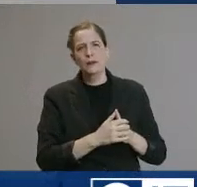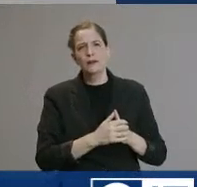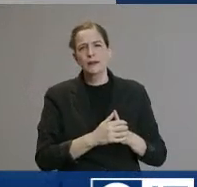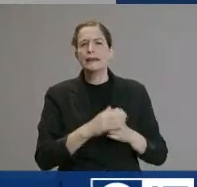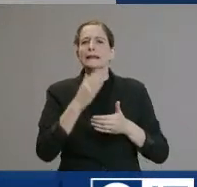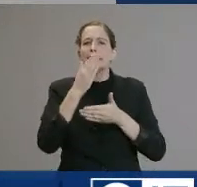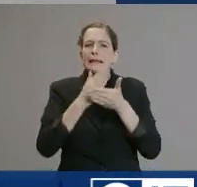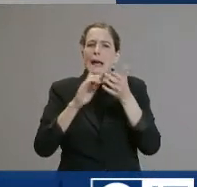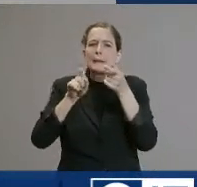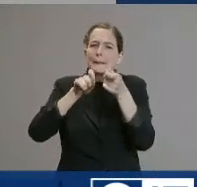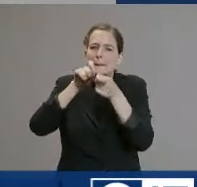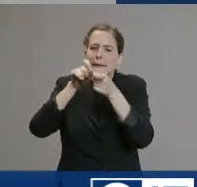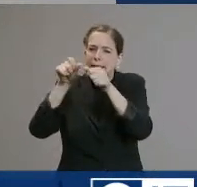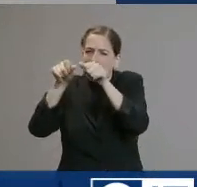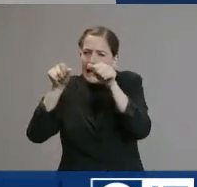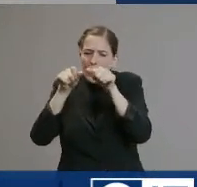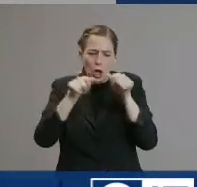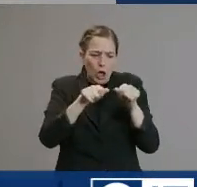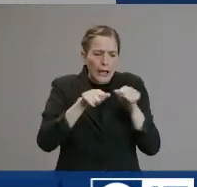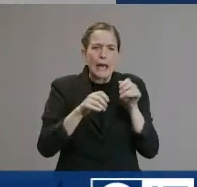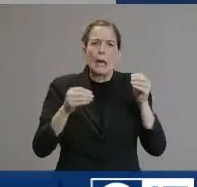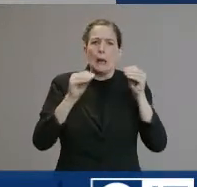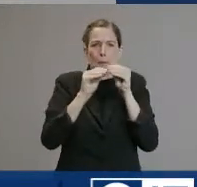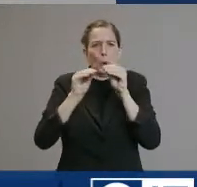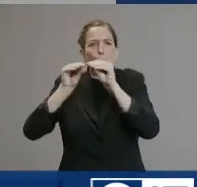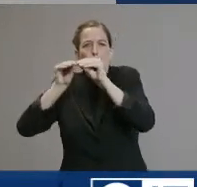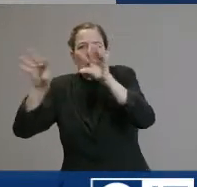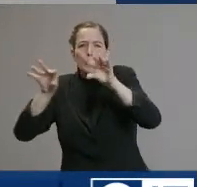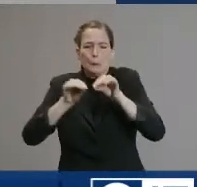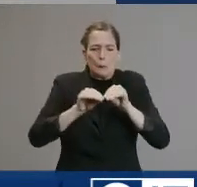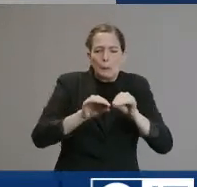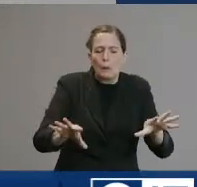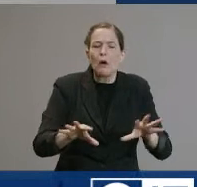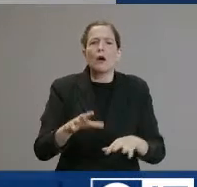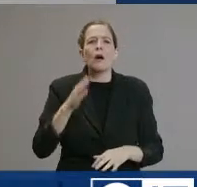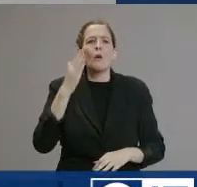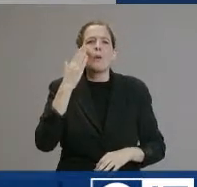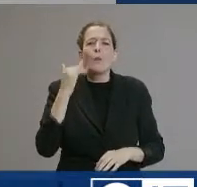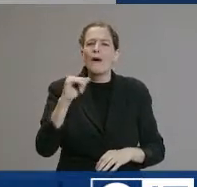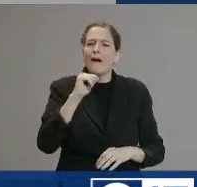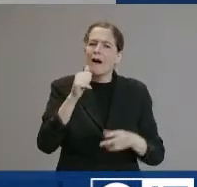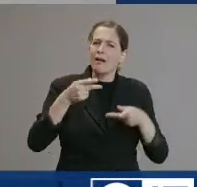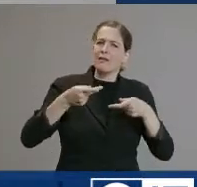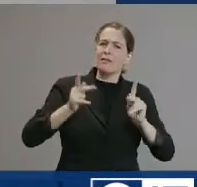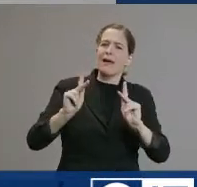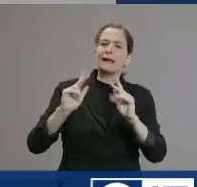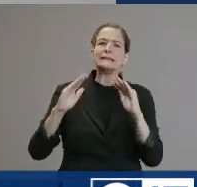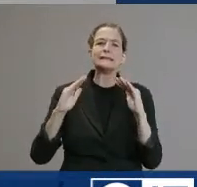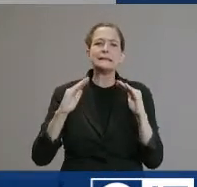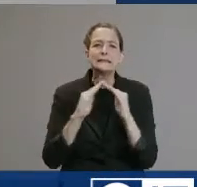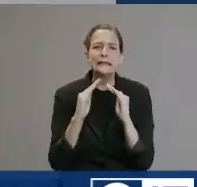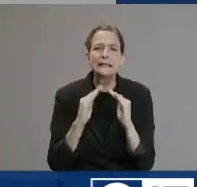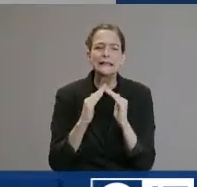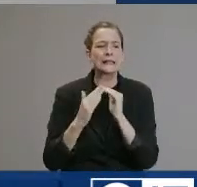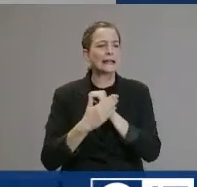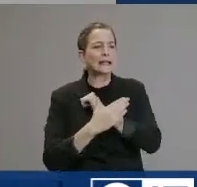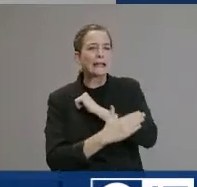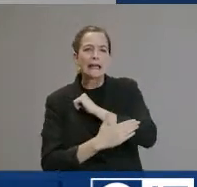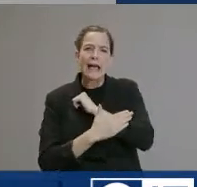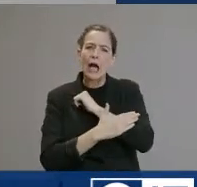allow cities, counties to enact their own local regulations that go above and beyond what the state is